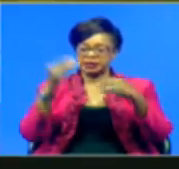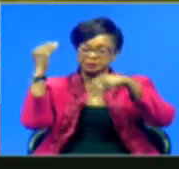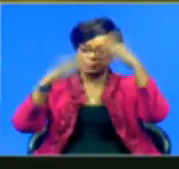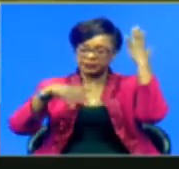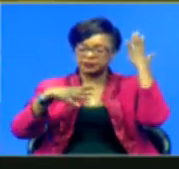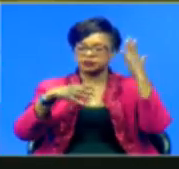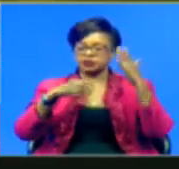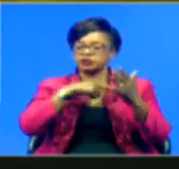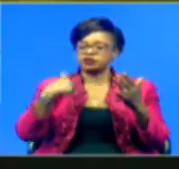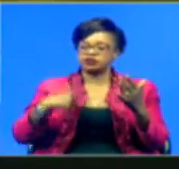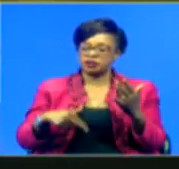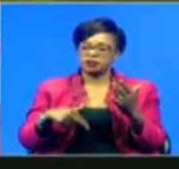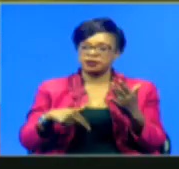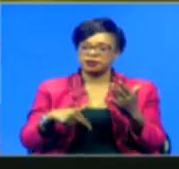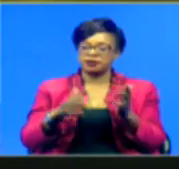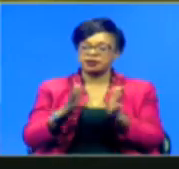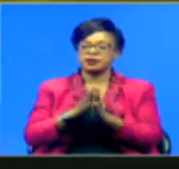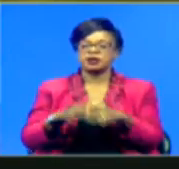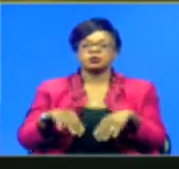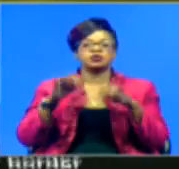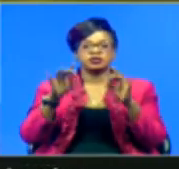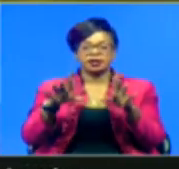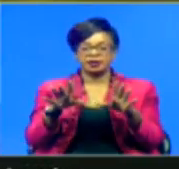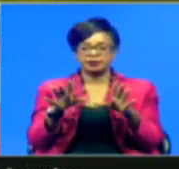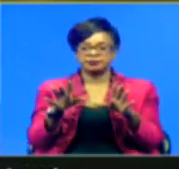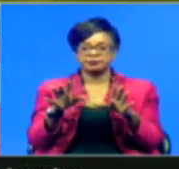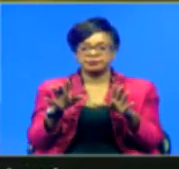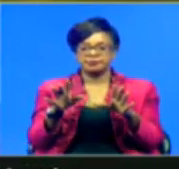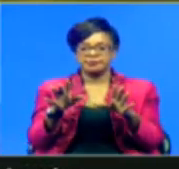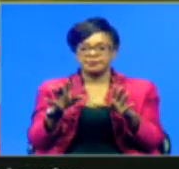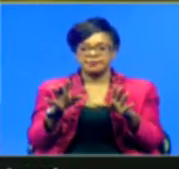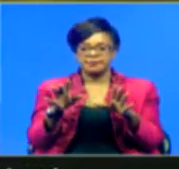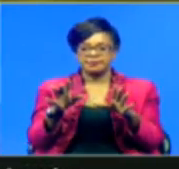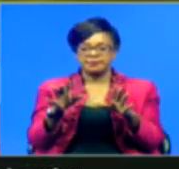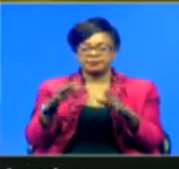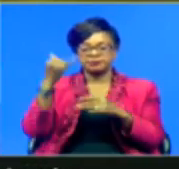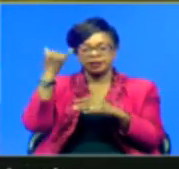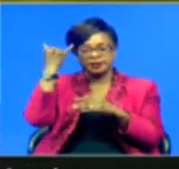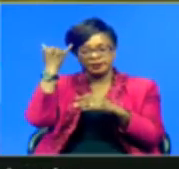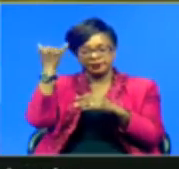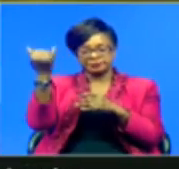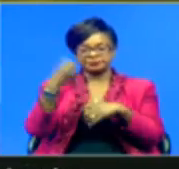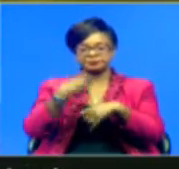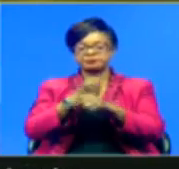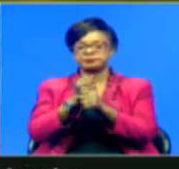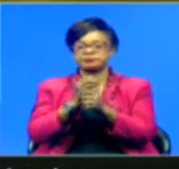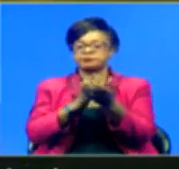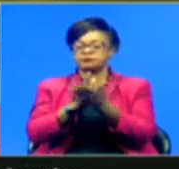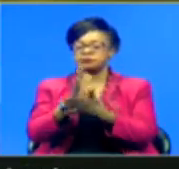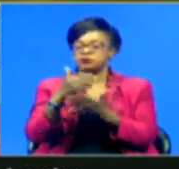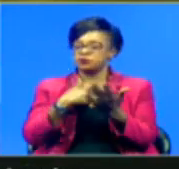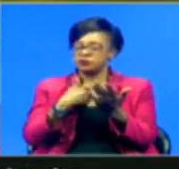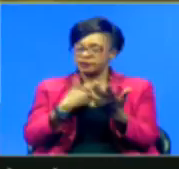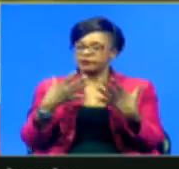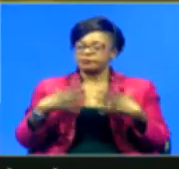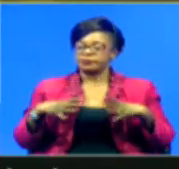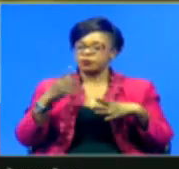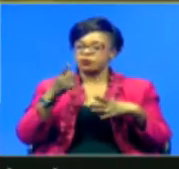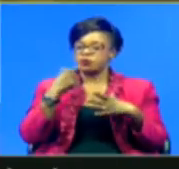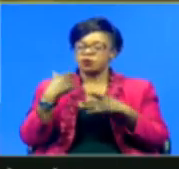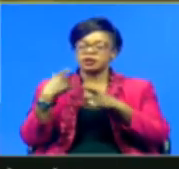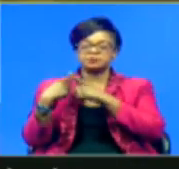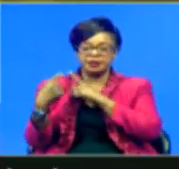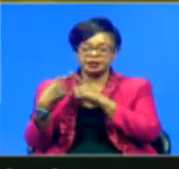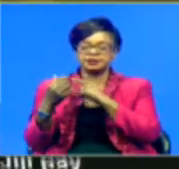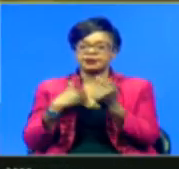company in Australia, called John Holland. The idea is to make sure that you have people who are experienced, who